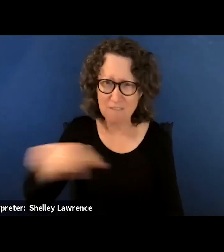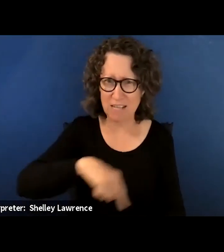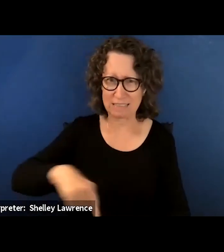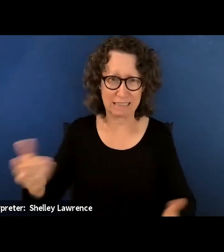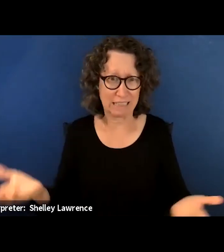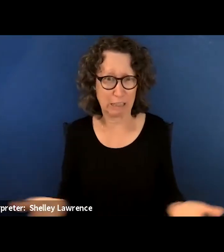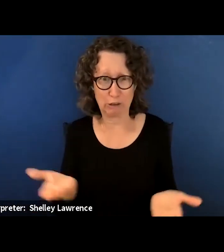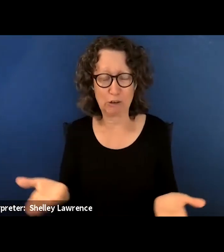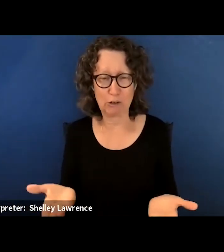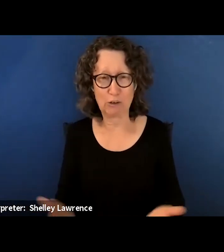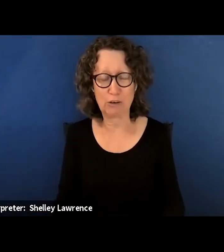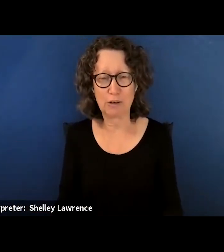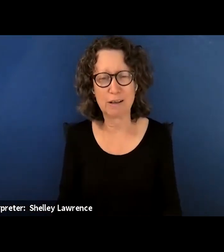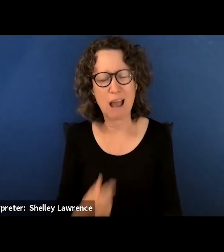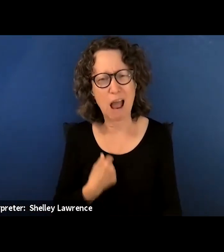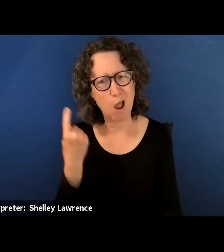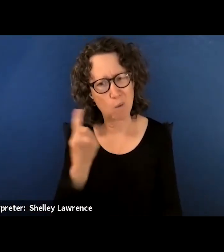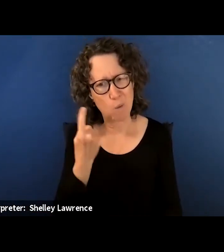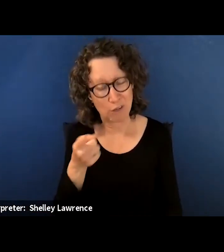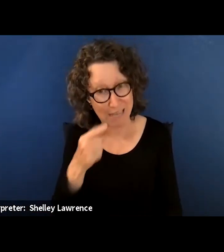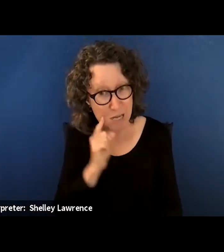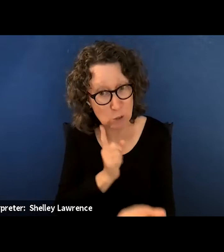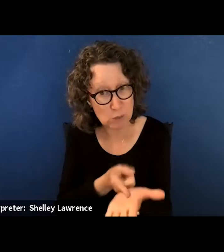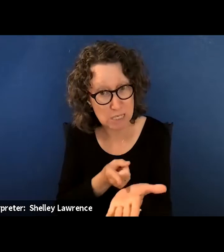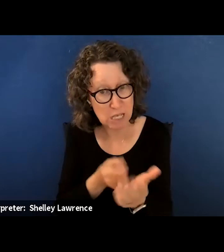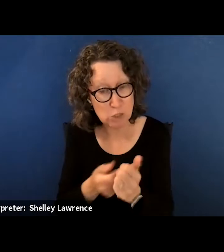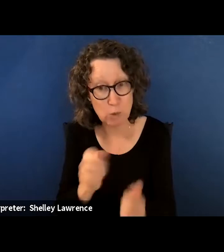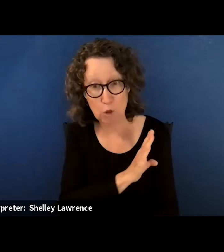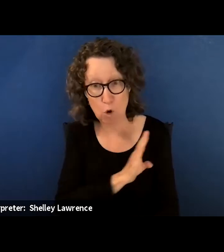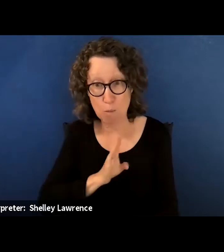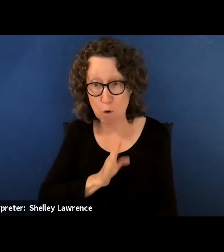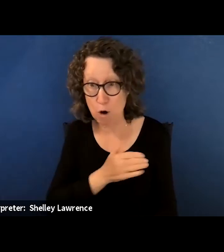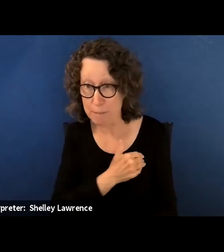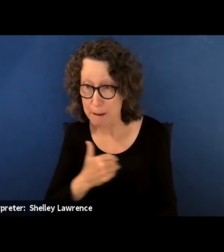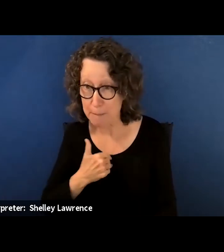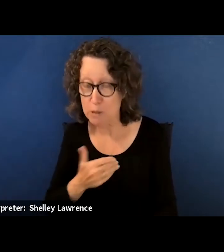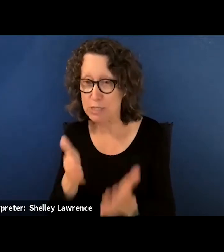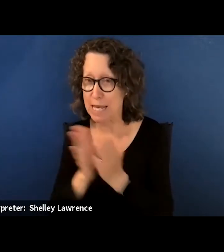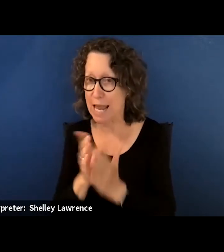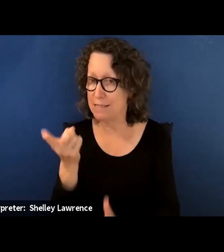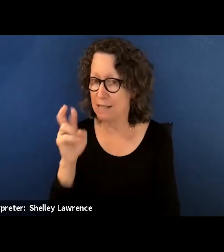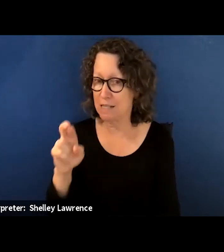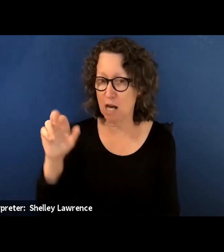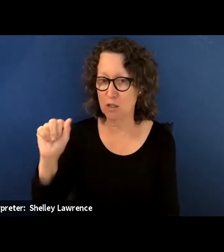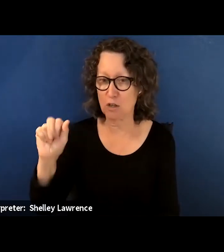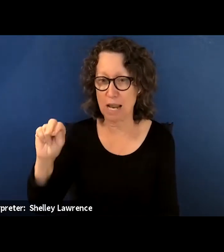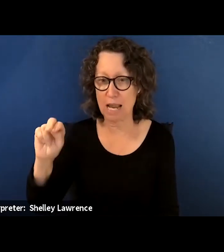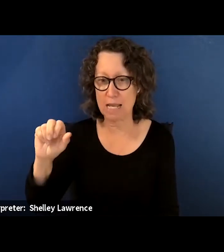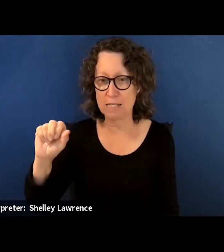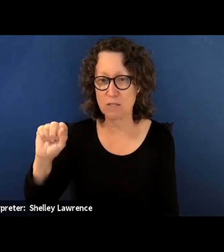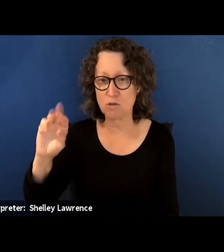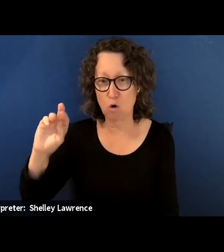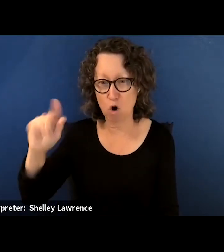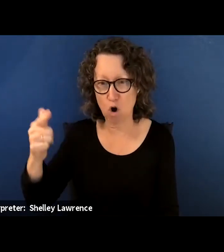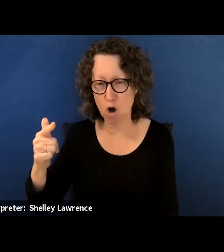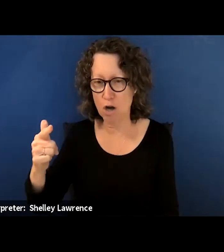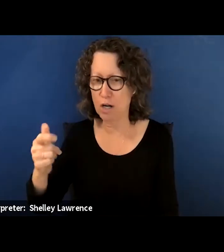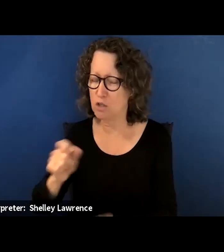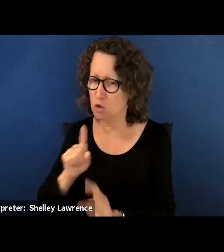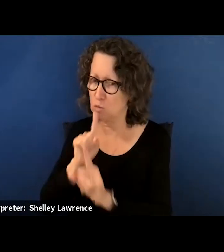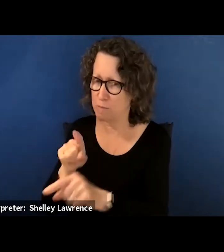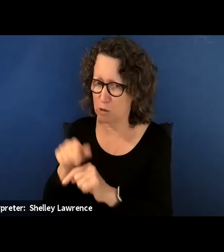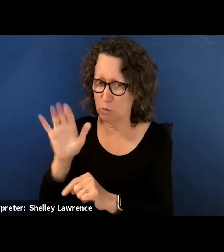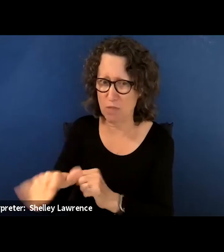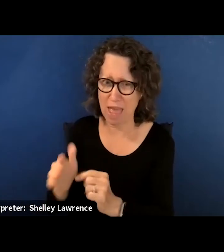here. I'm wondering if you can discuss this with your board members and ask Dr. Ansborg to provide a rebuttal to this expert